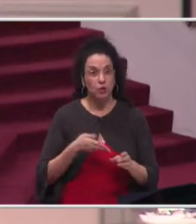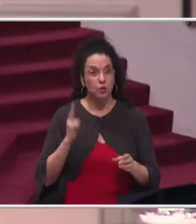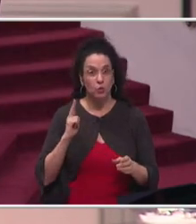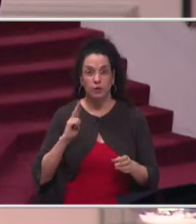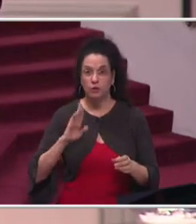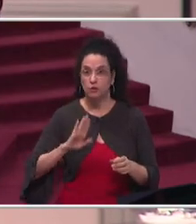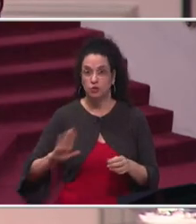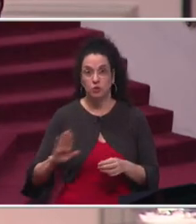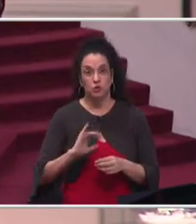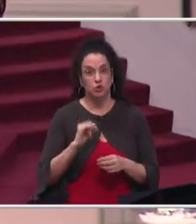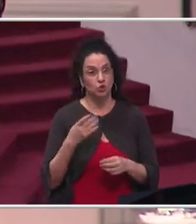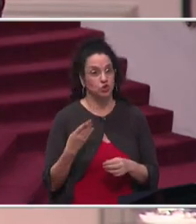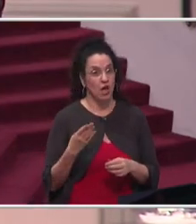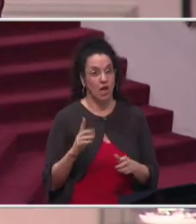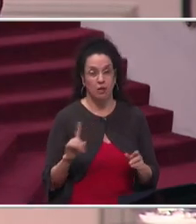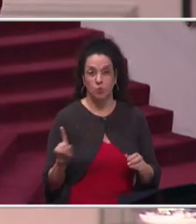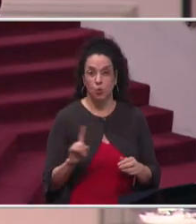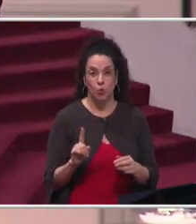I'm not talking about that, because